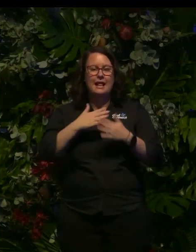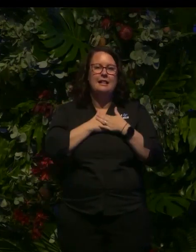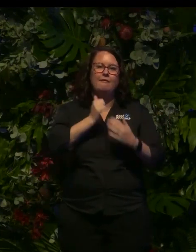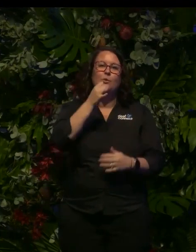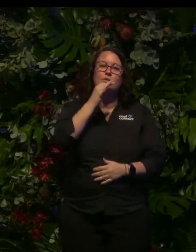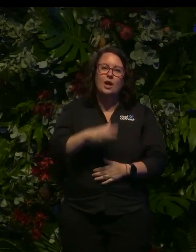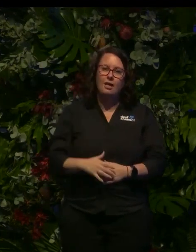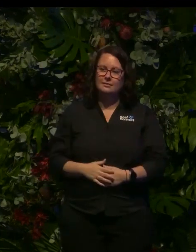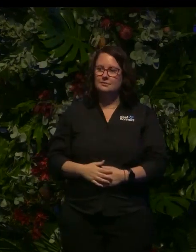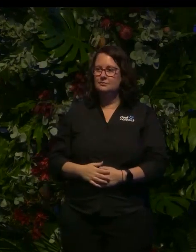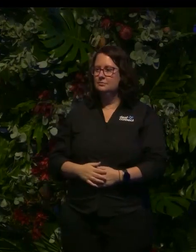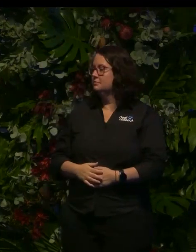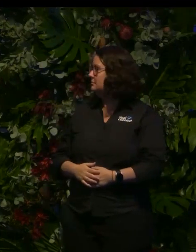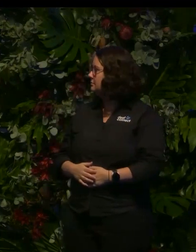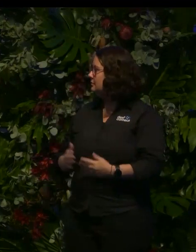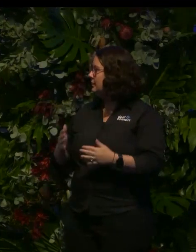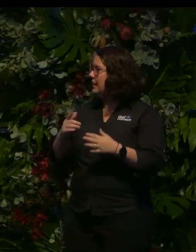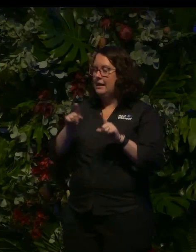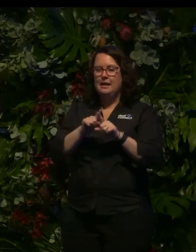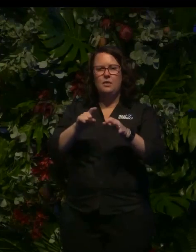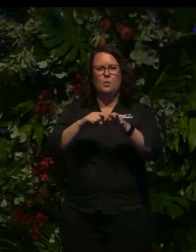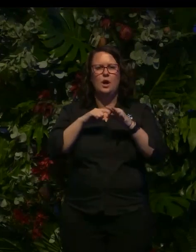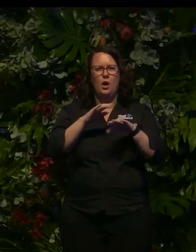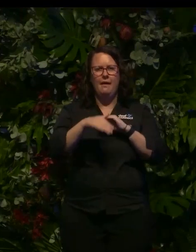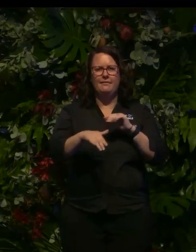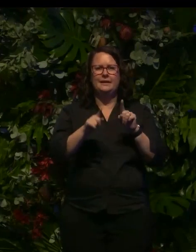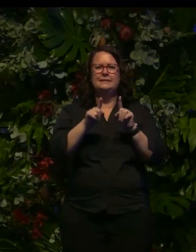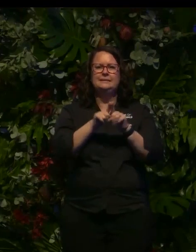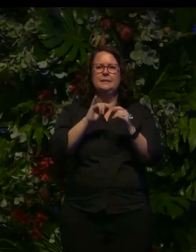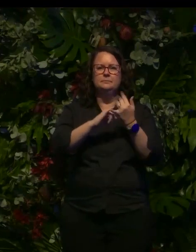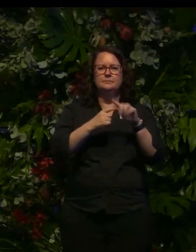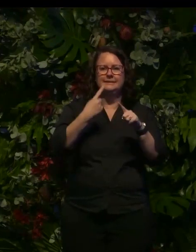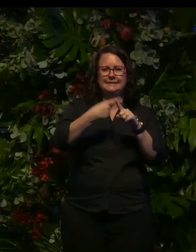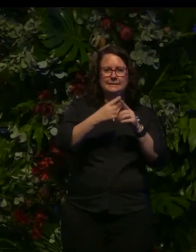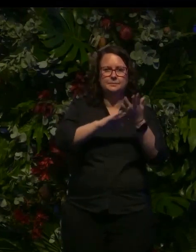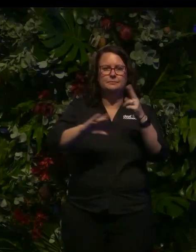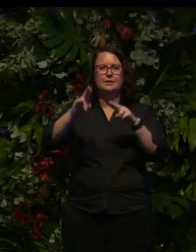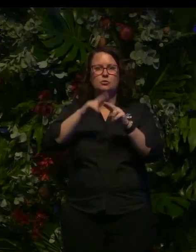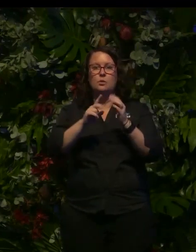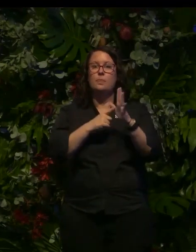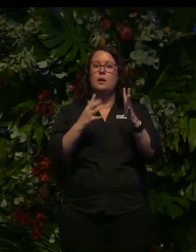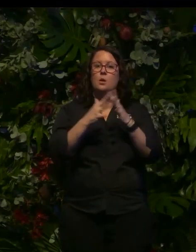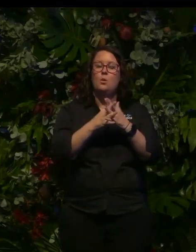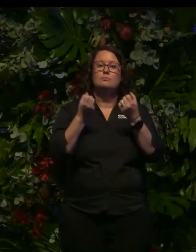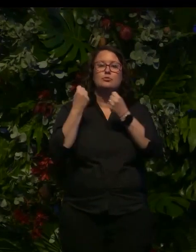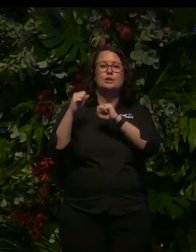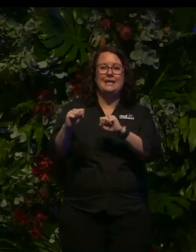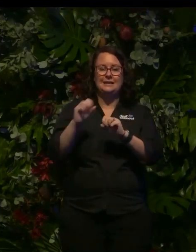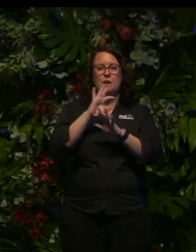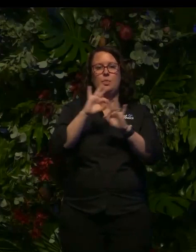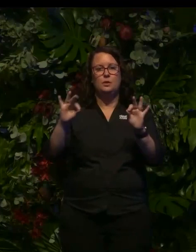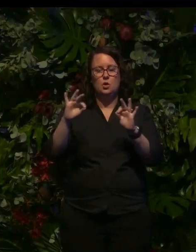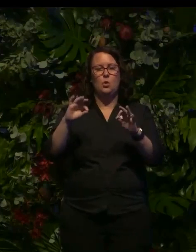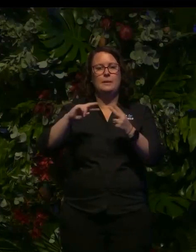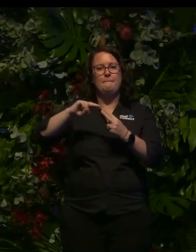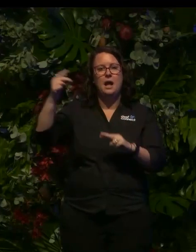child. There's another question about same-sex parents, and do the laws protect the non-biological parent in terms of